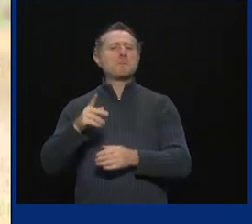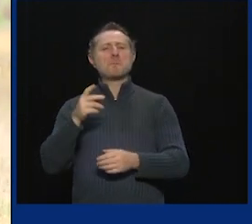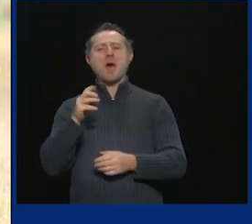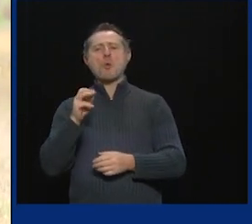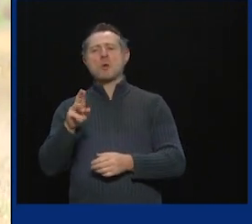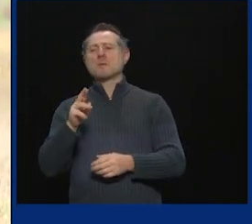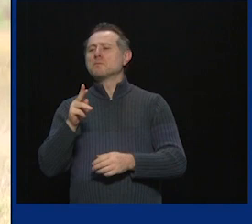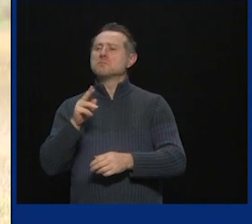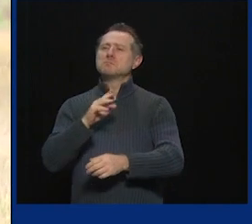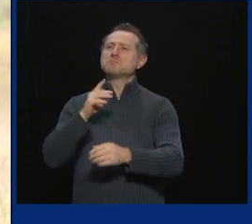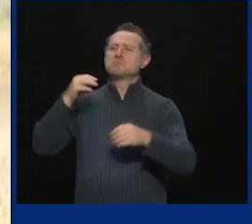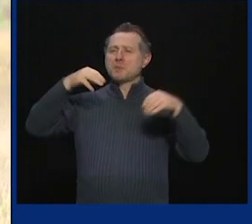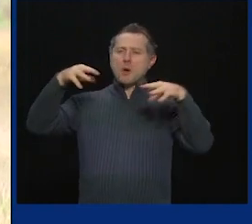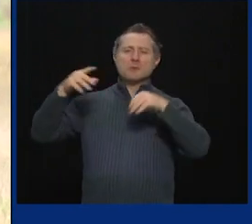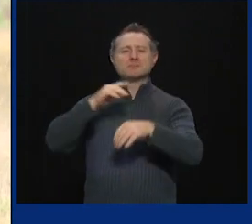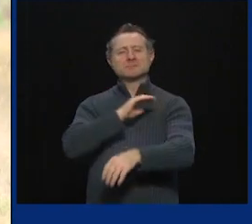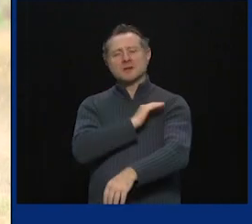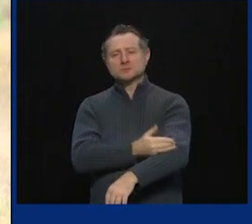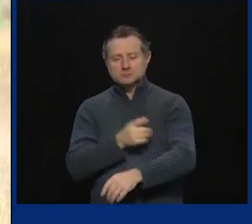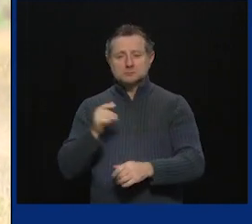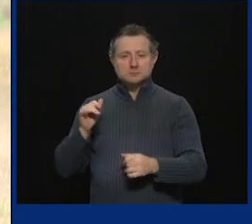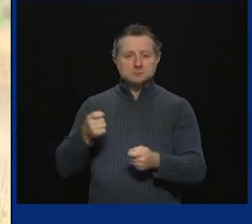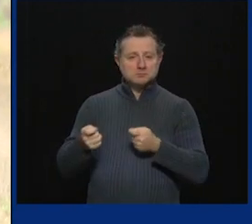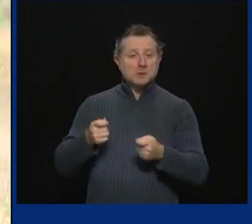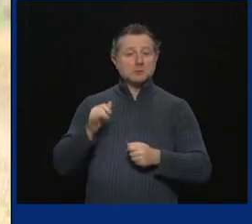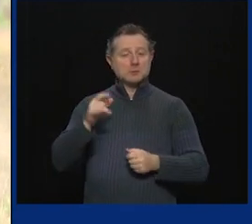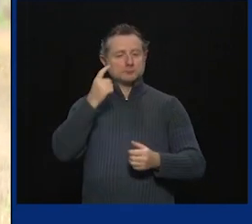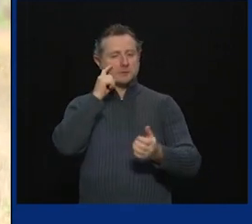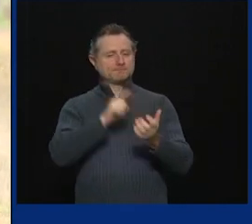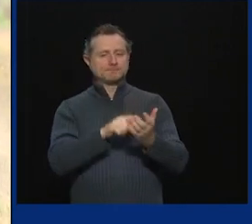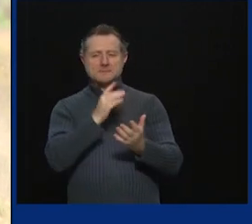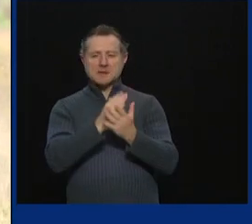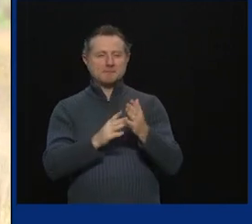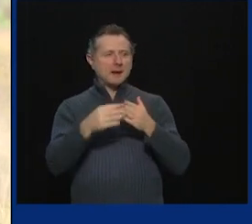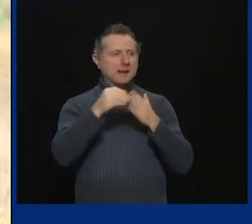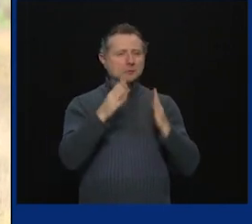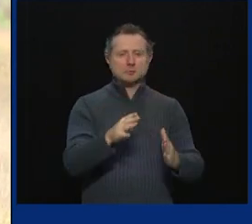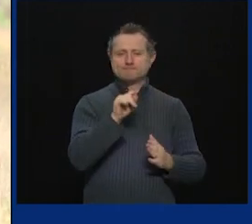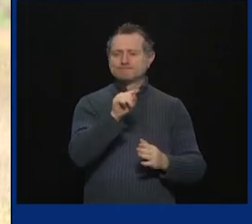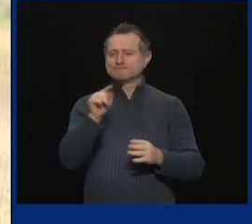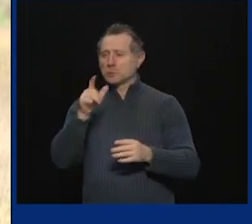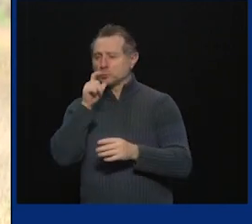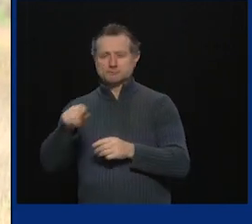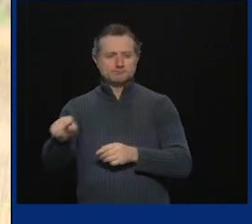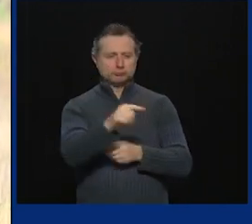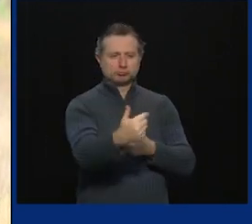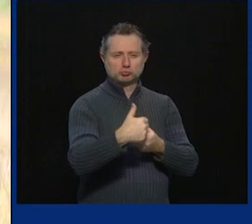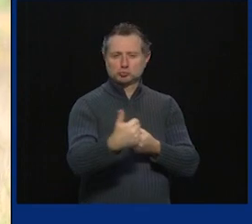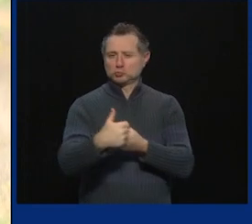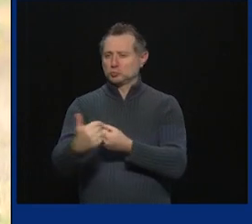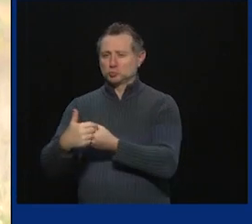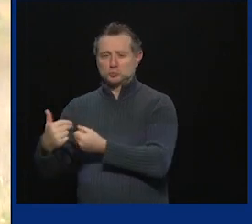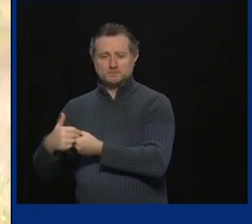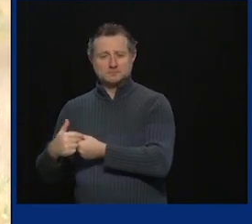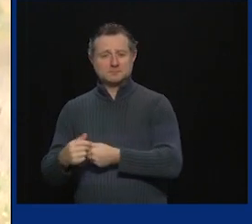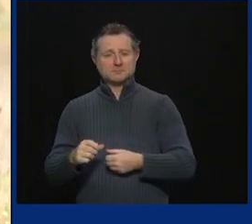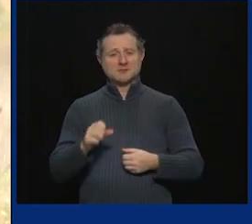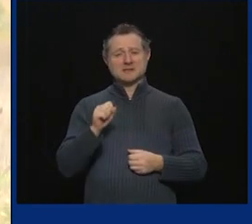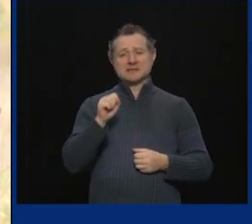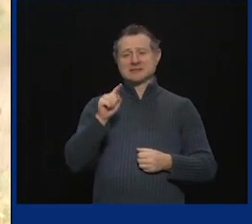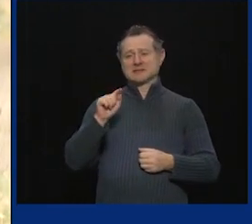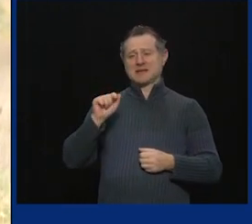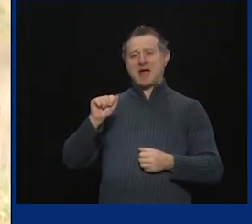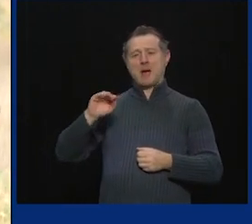In addition, I'd like to recognize a few of the leaders joining us here today. STAMP truly is a collaborative effort, and we wouldn't be here today without all